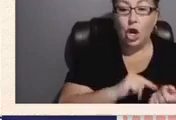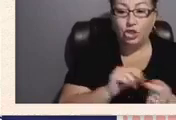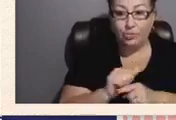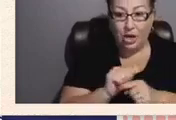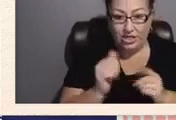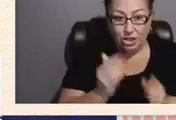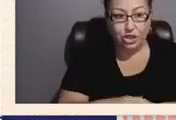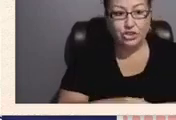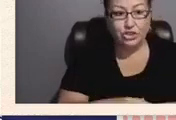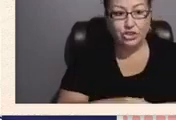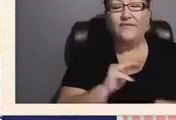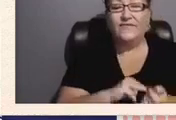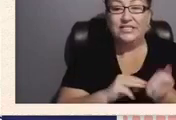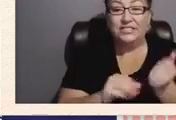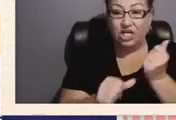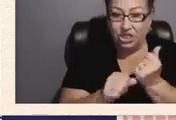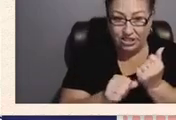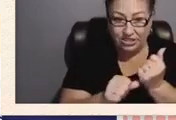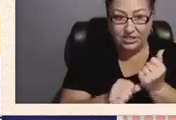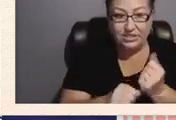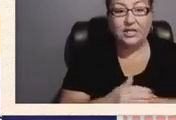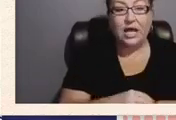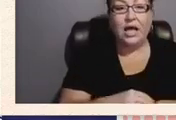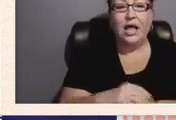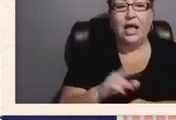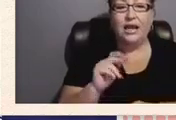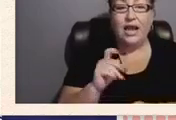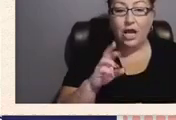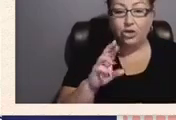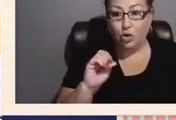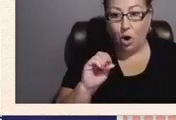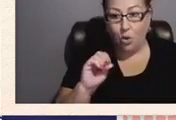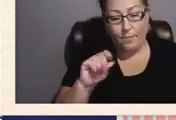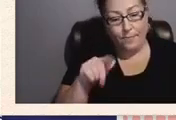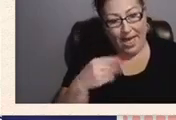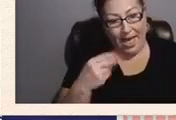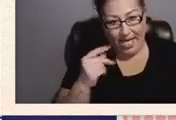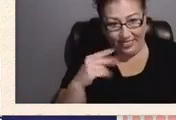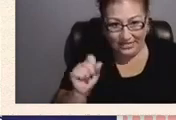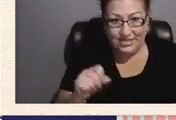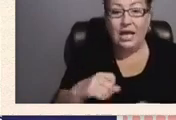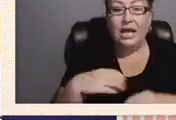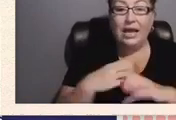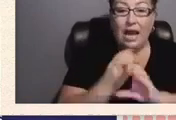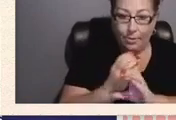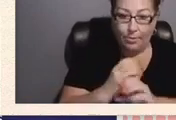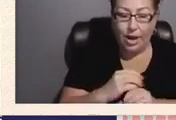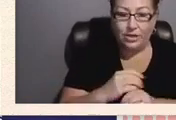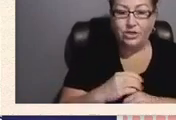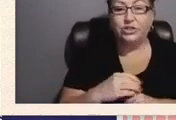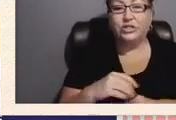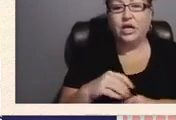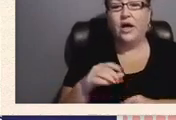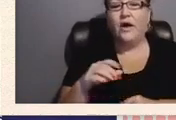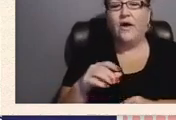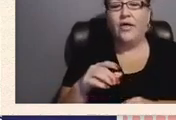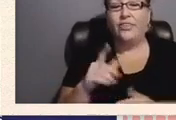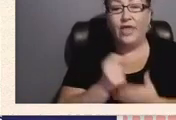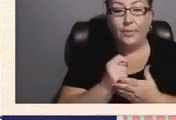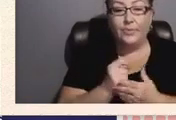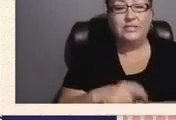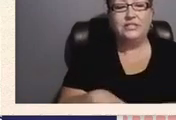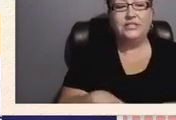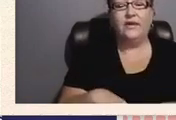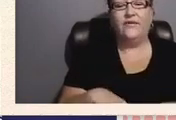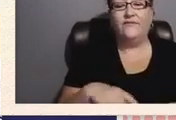physician assistants, naturopaths, chiropractors, therapists, physical, speech, and occupational, and